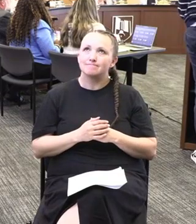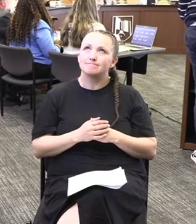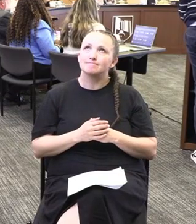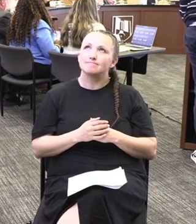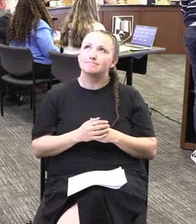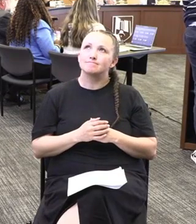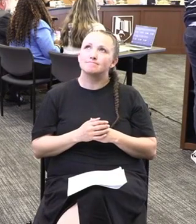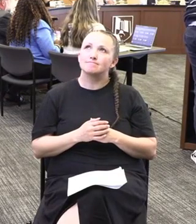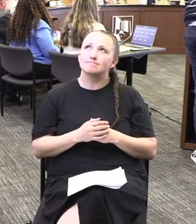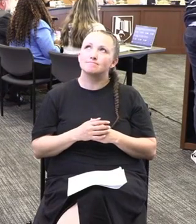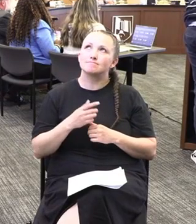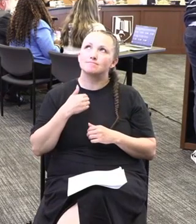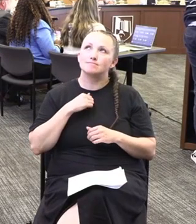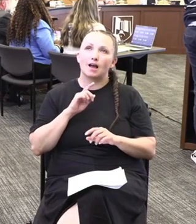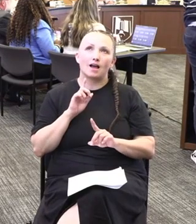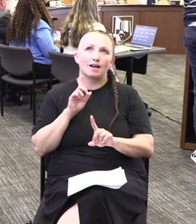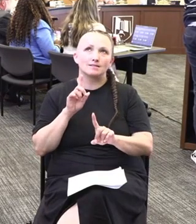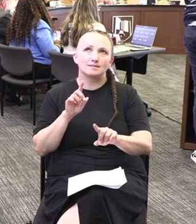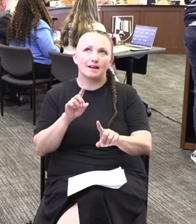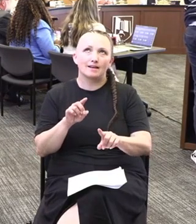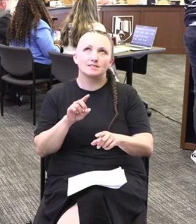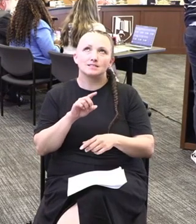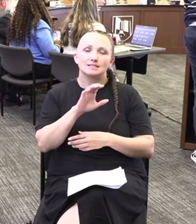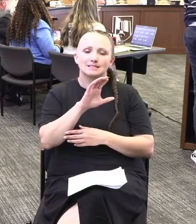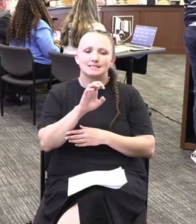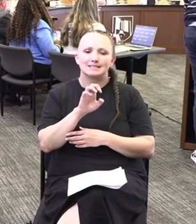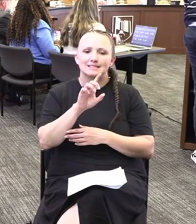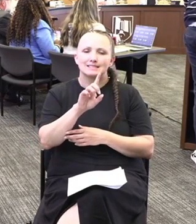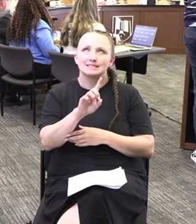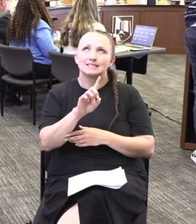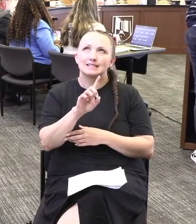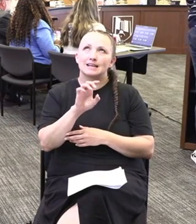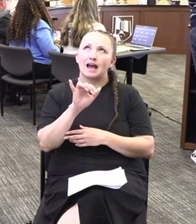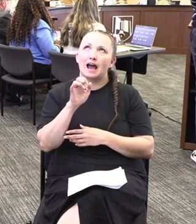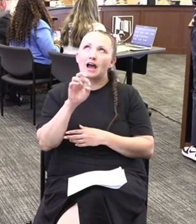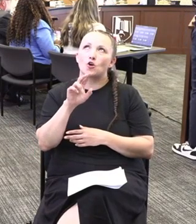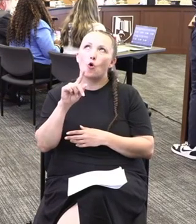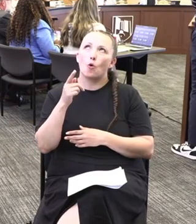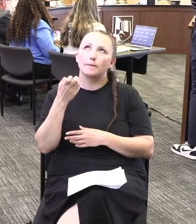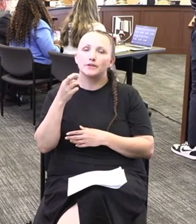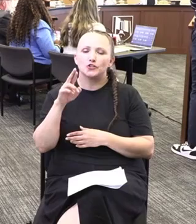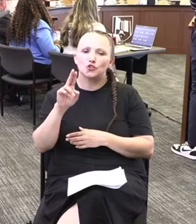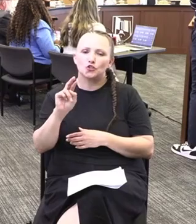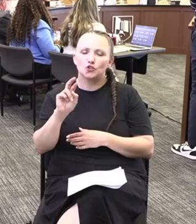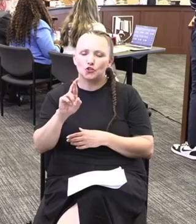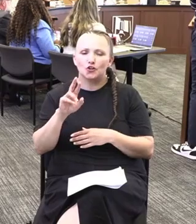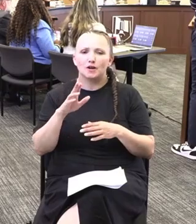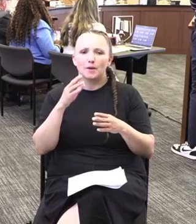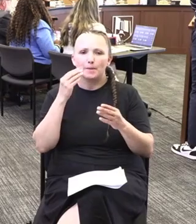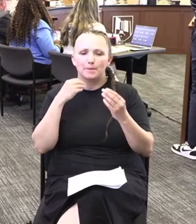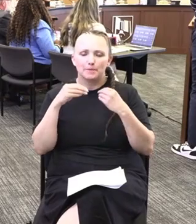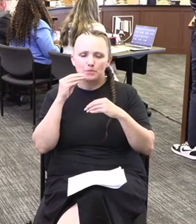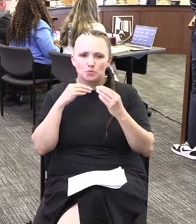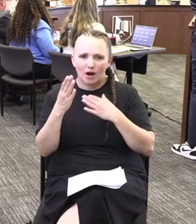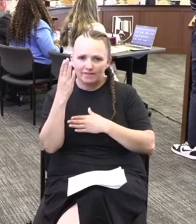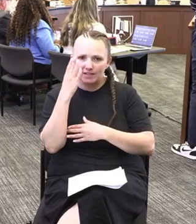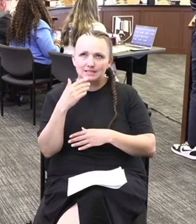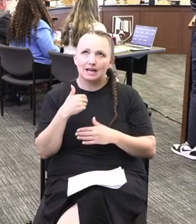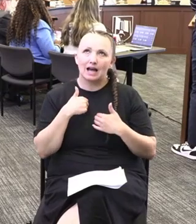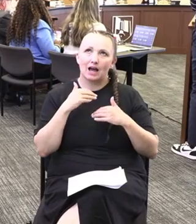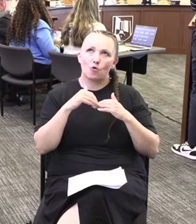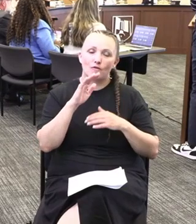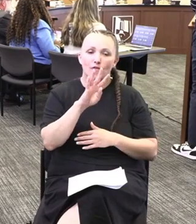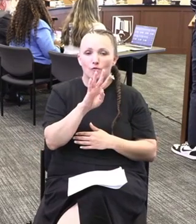Starting off, I was in attendance of the CED Eye Opener Breakfast. This had over 400 attendees of various